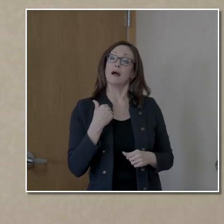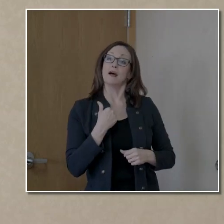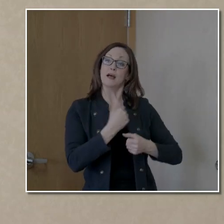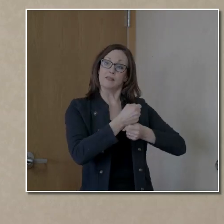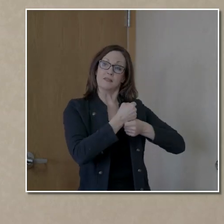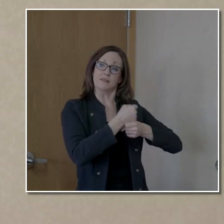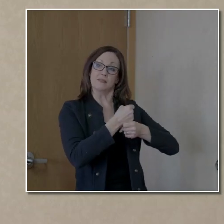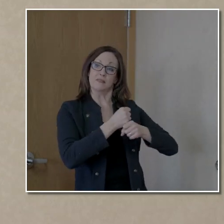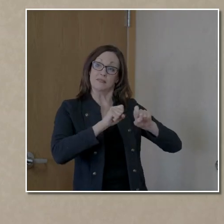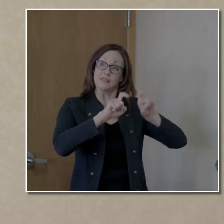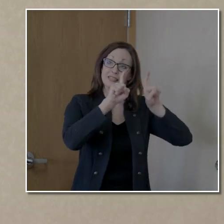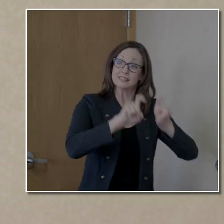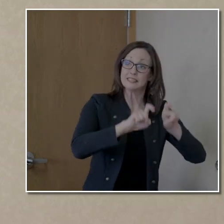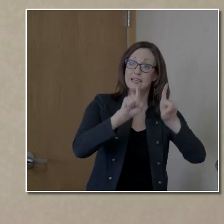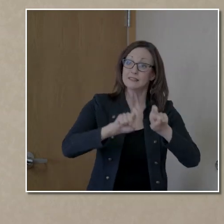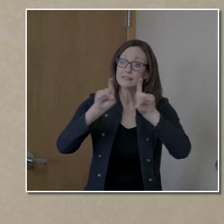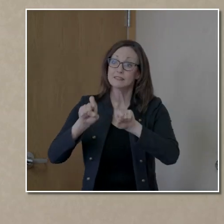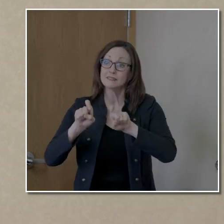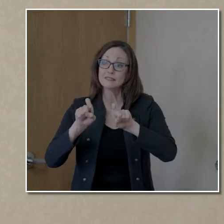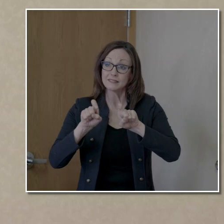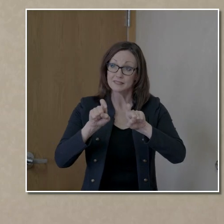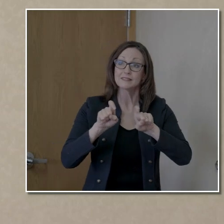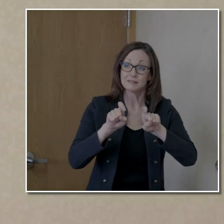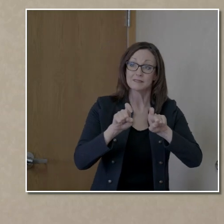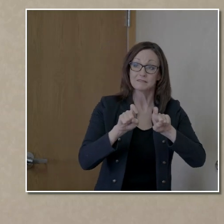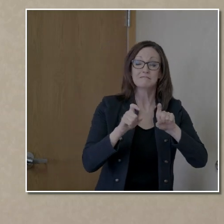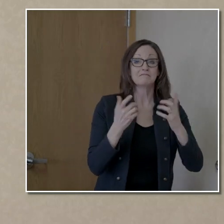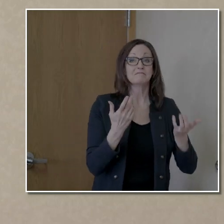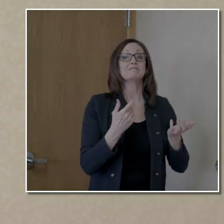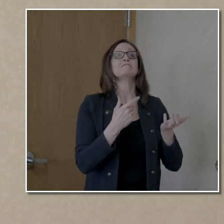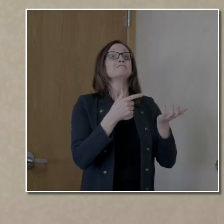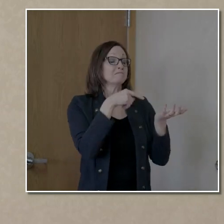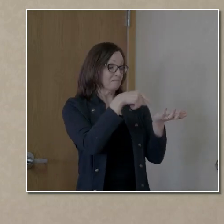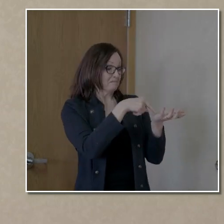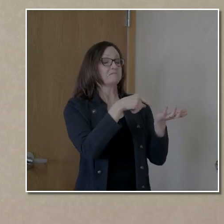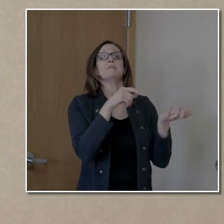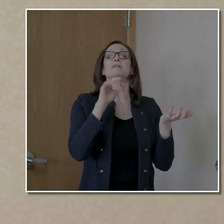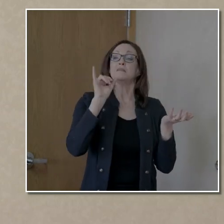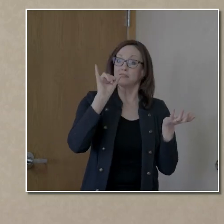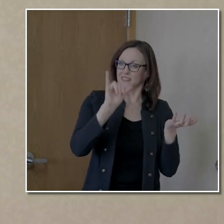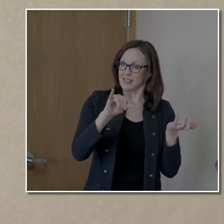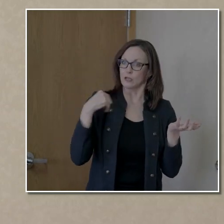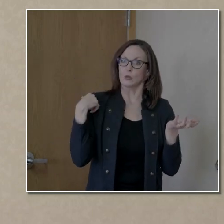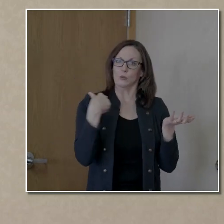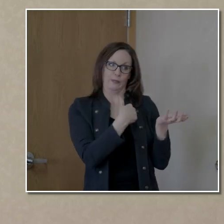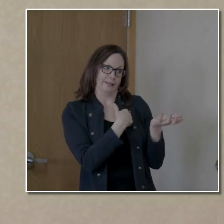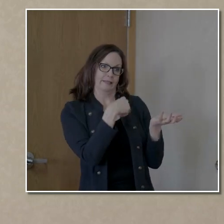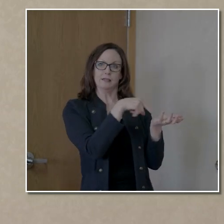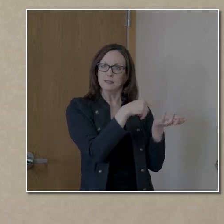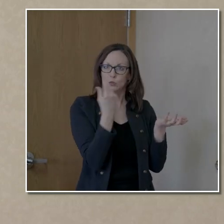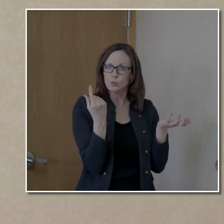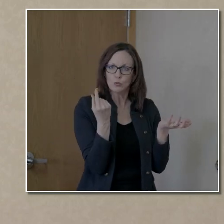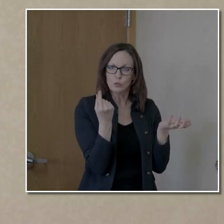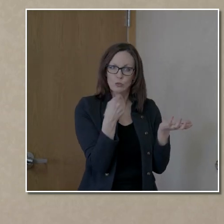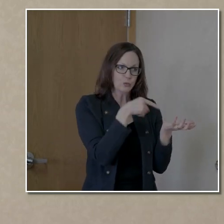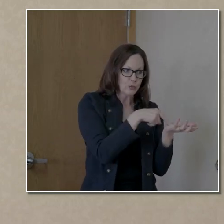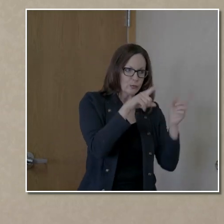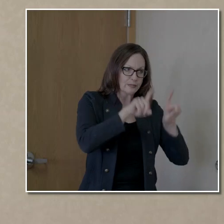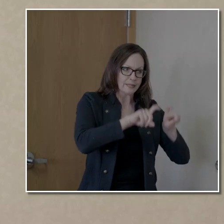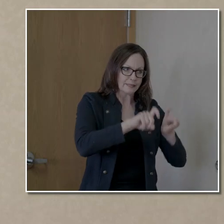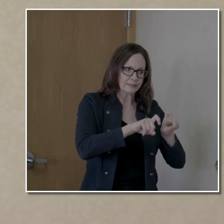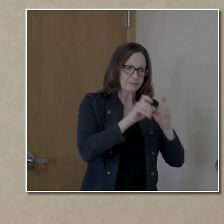turnaround time on those tests much quicker. When we had a difficult time finding a security company for our